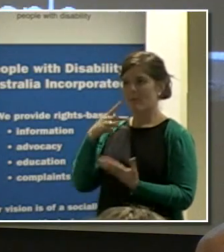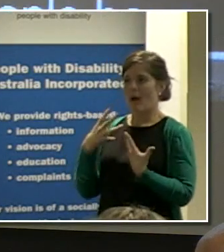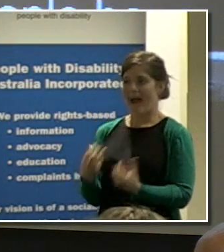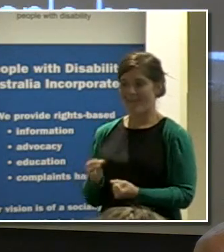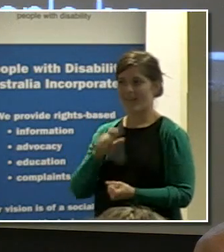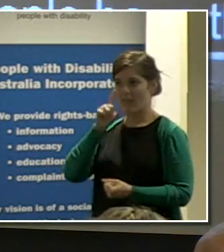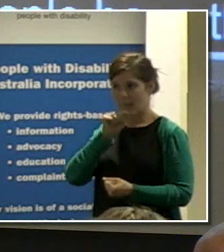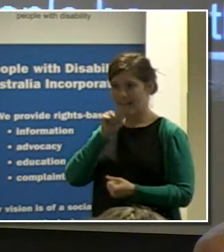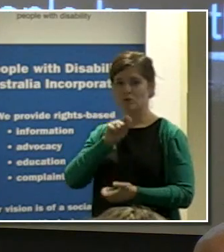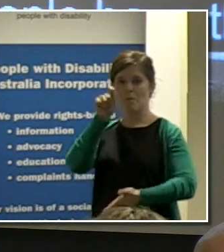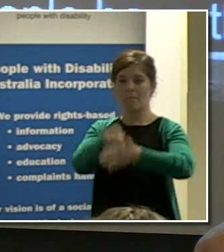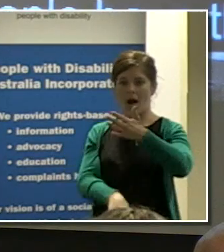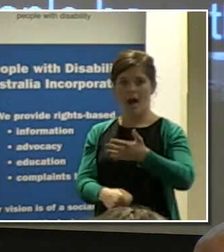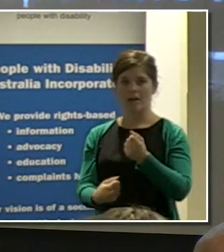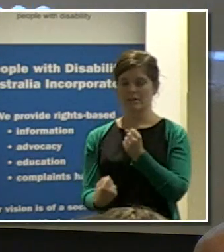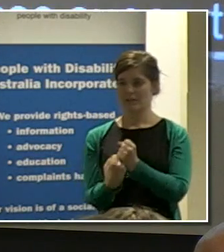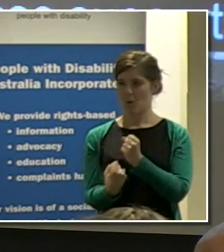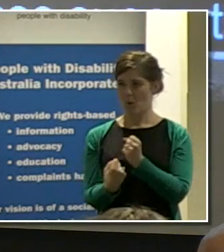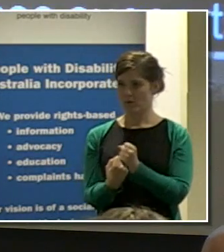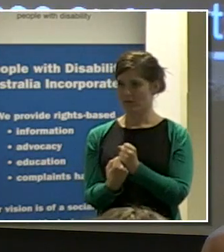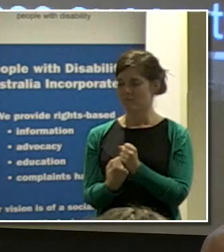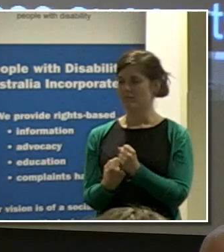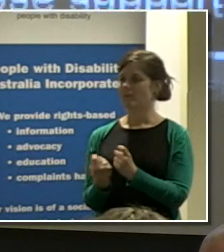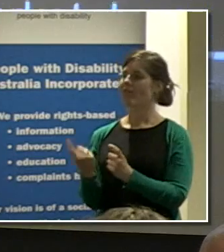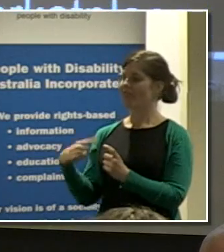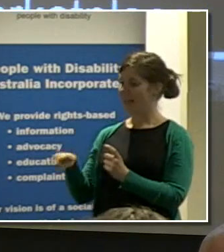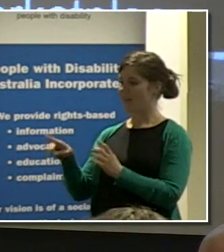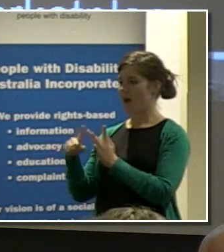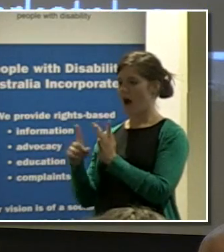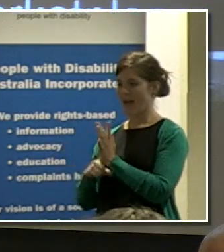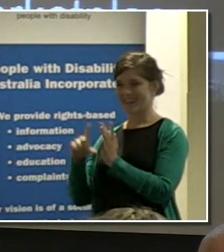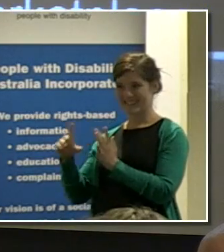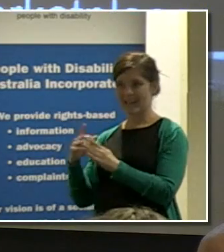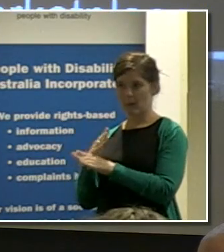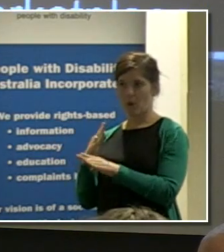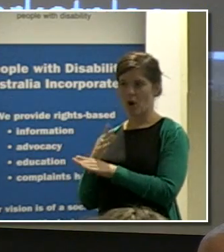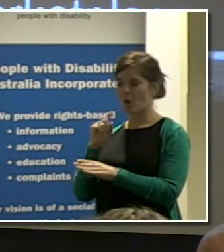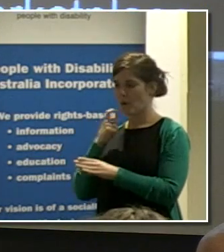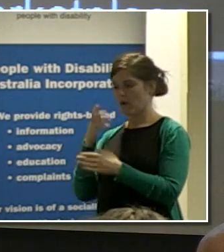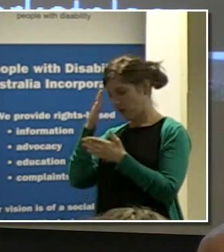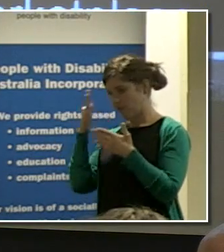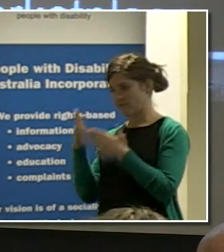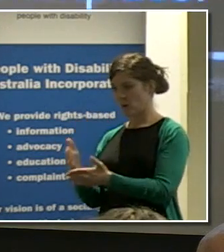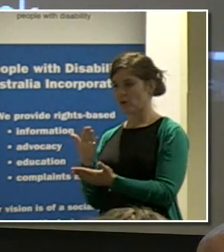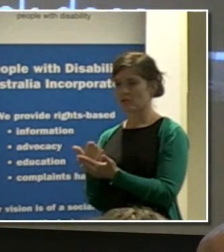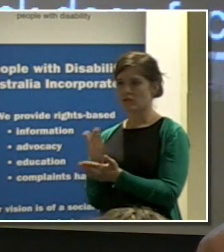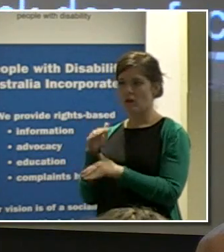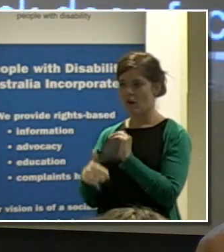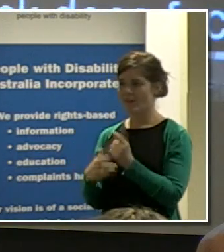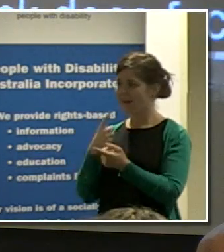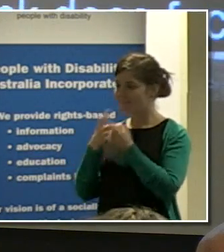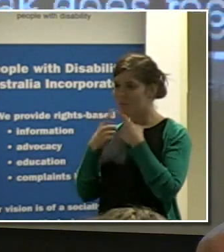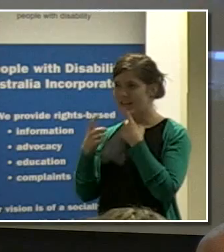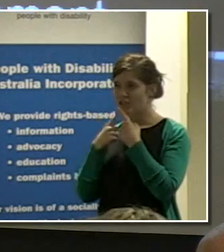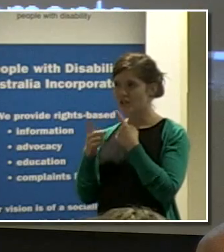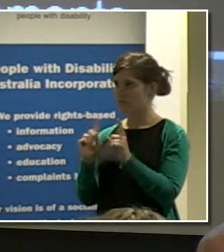to buy those supports in a marketplace. And then the ILC work, I think, does focus on those elements of the information